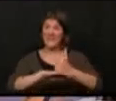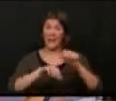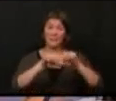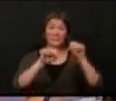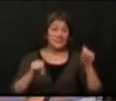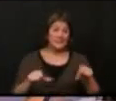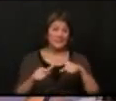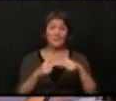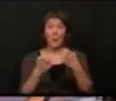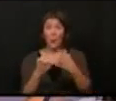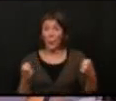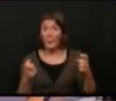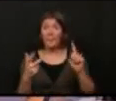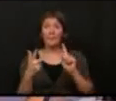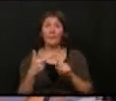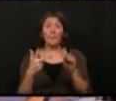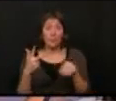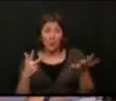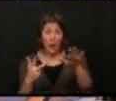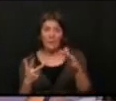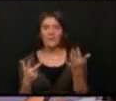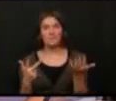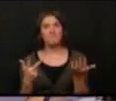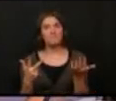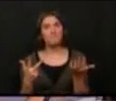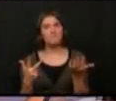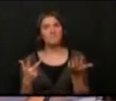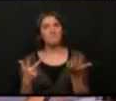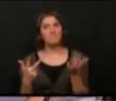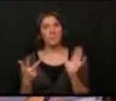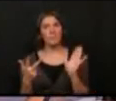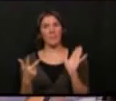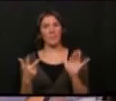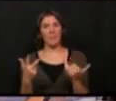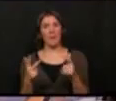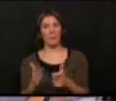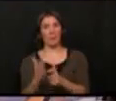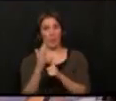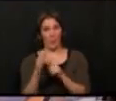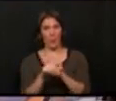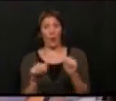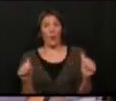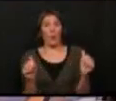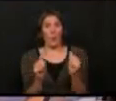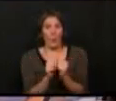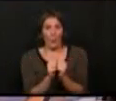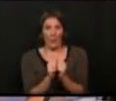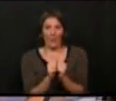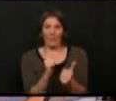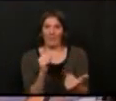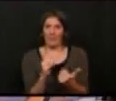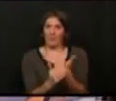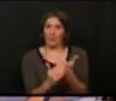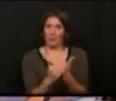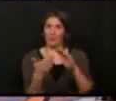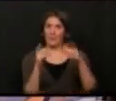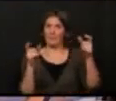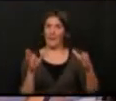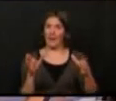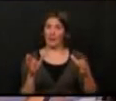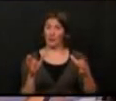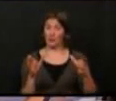equipment and property, will also require working with him when he comes in. And I'm not sure